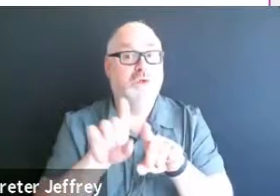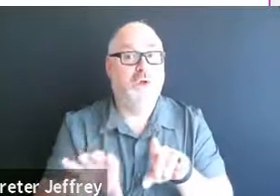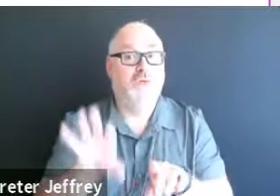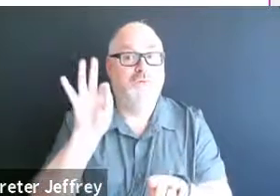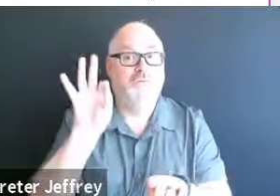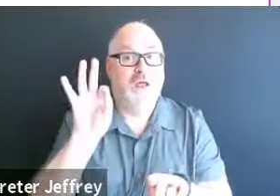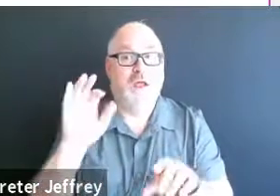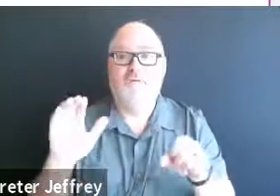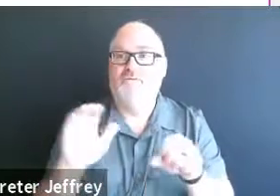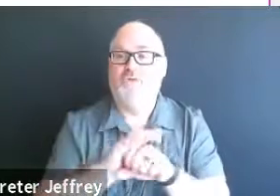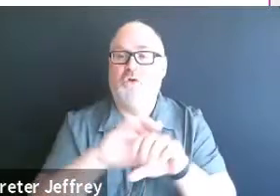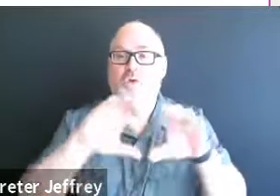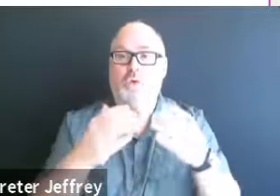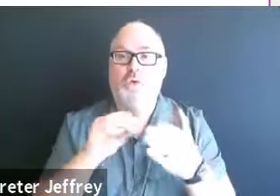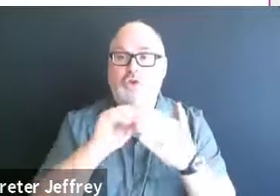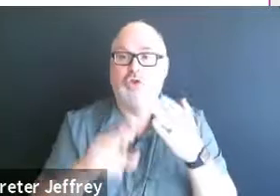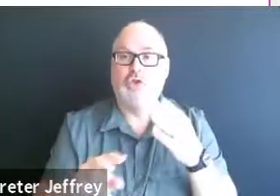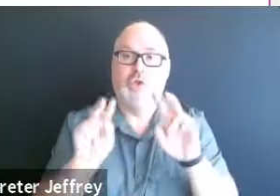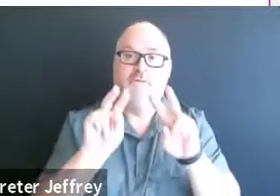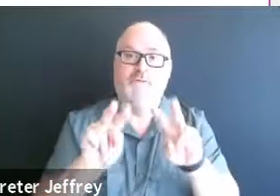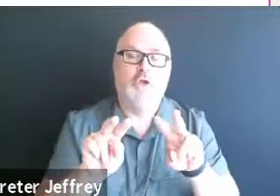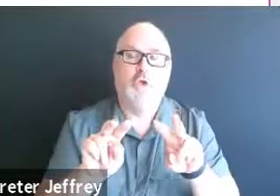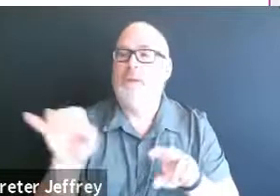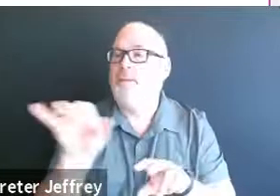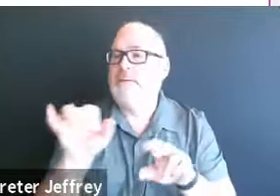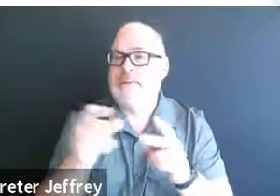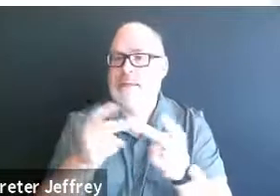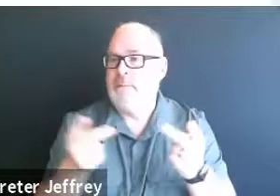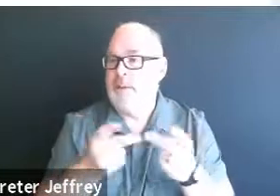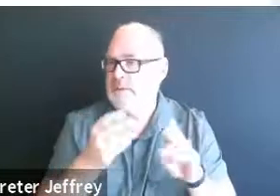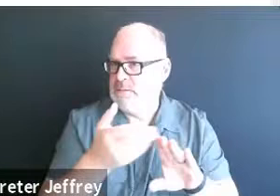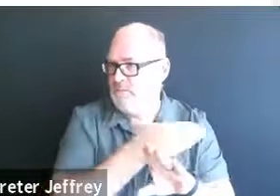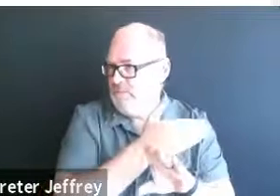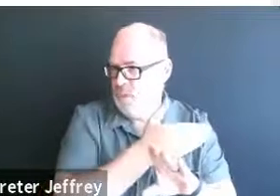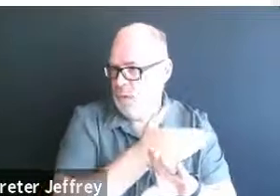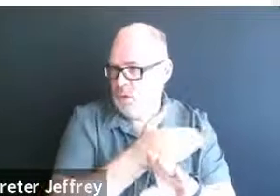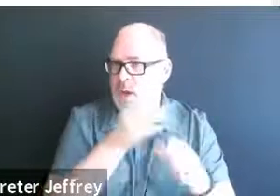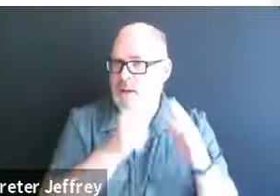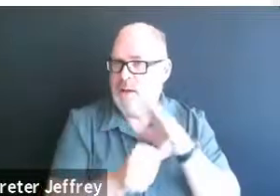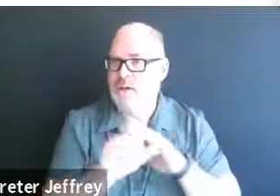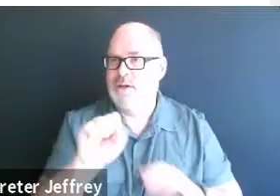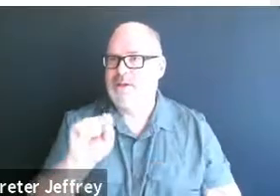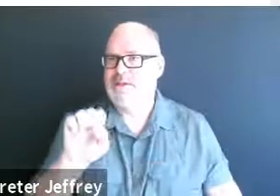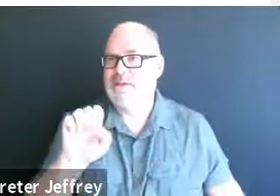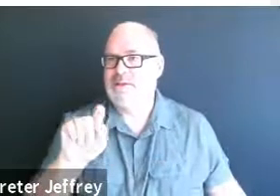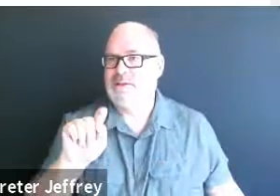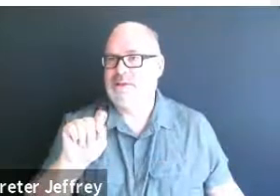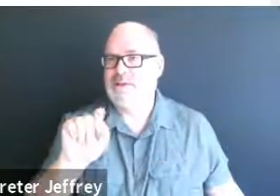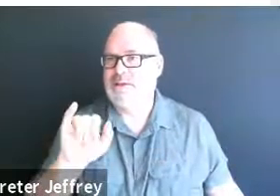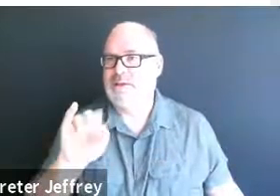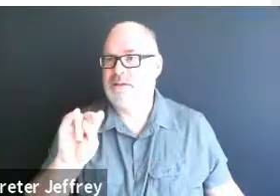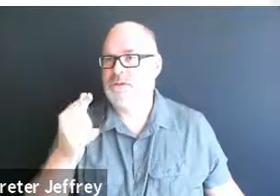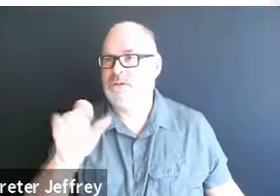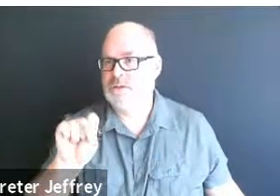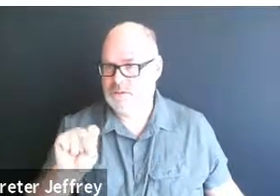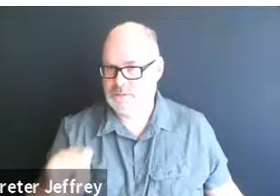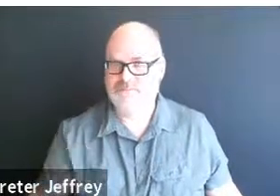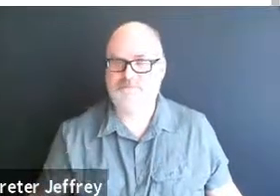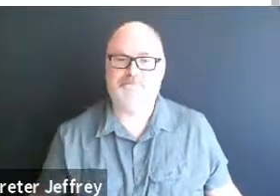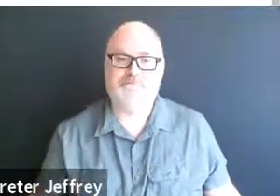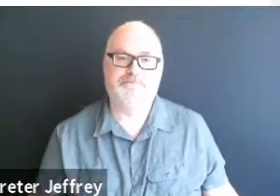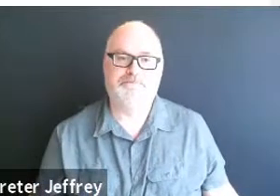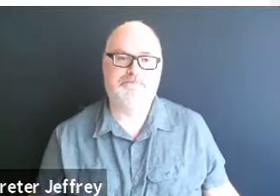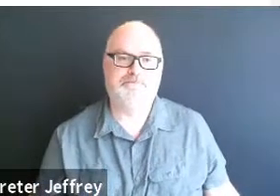You can also find the full course student view where it originally was, which is in settings.